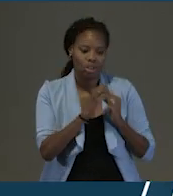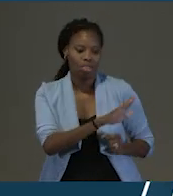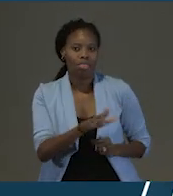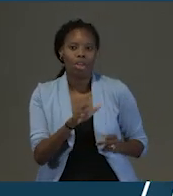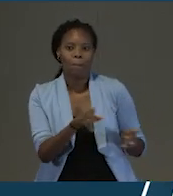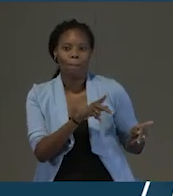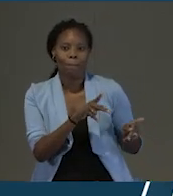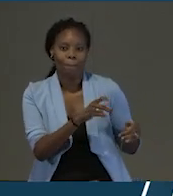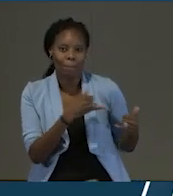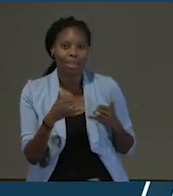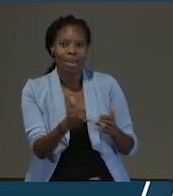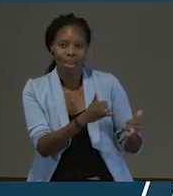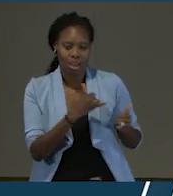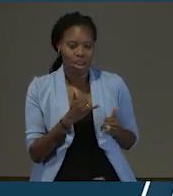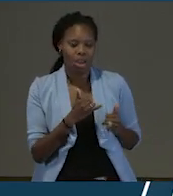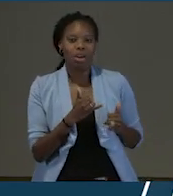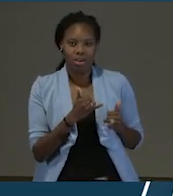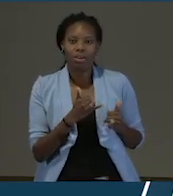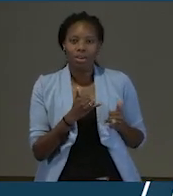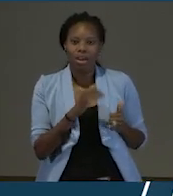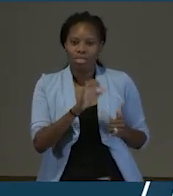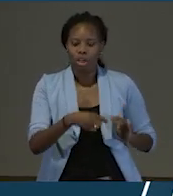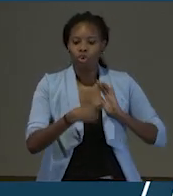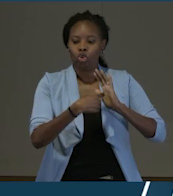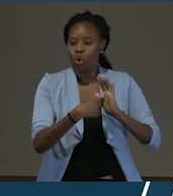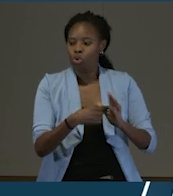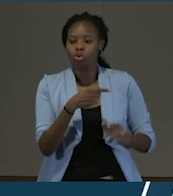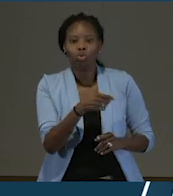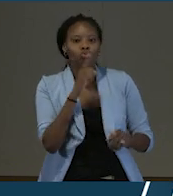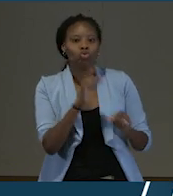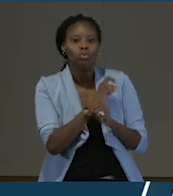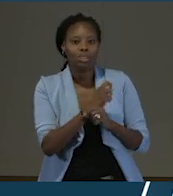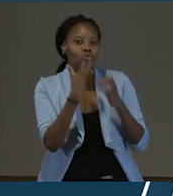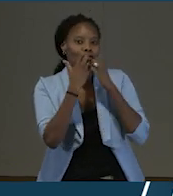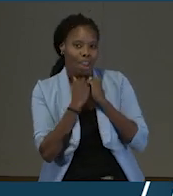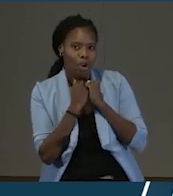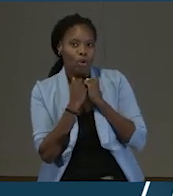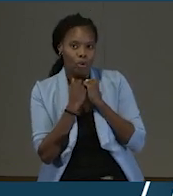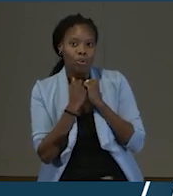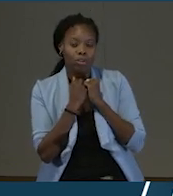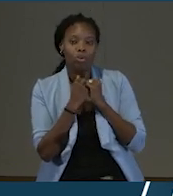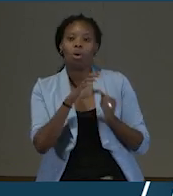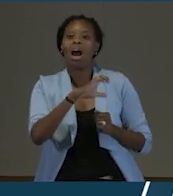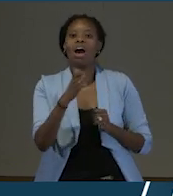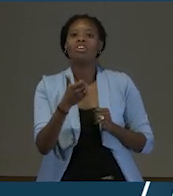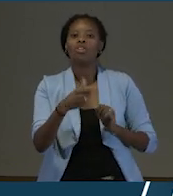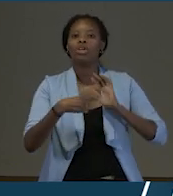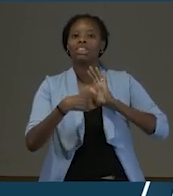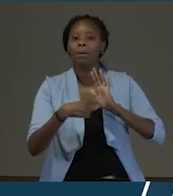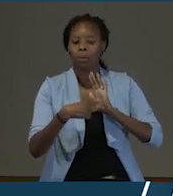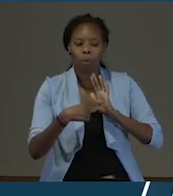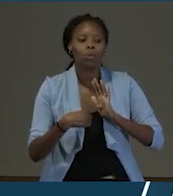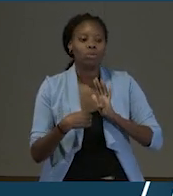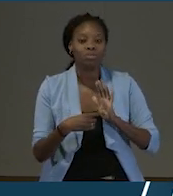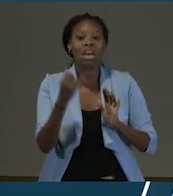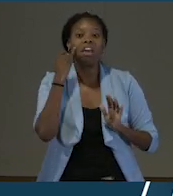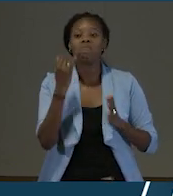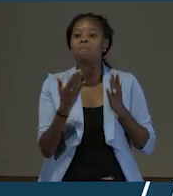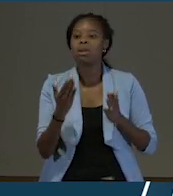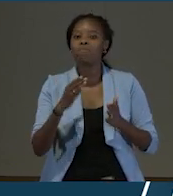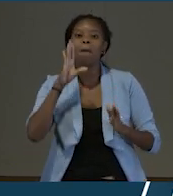emotions, our presence means a lot to them, and it shows that you care. So another example, what about if they came and they drew you a